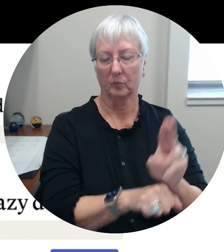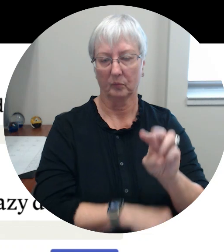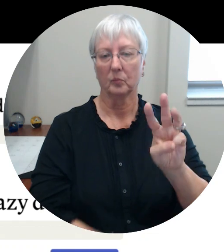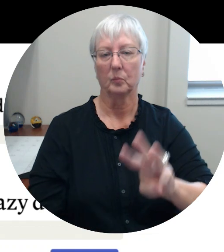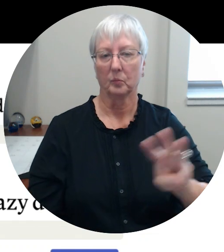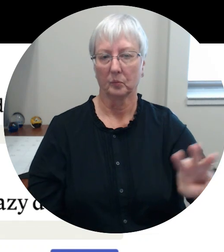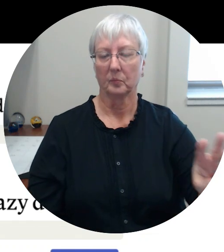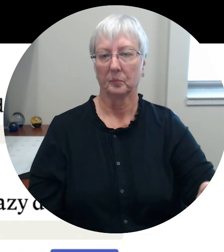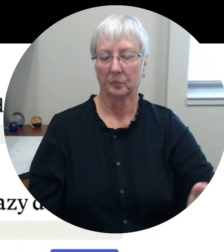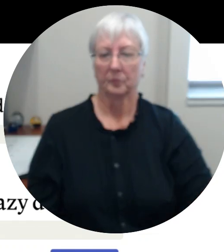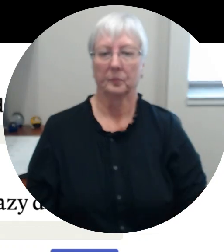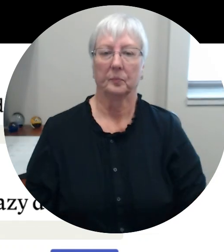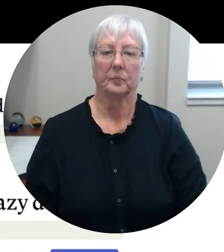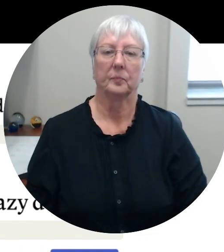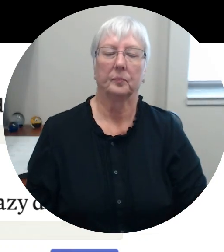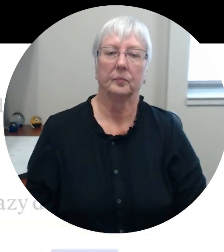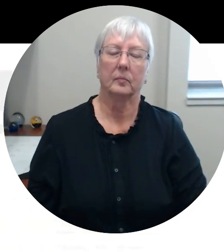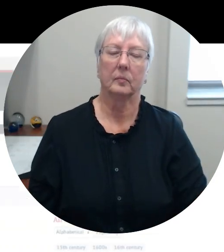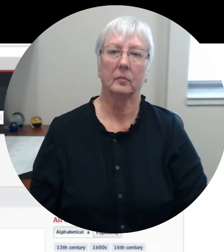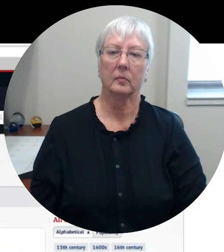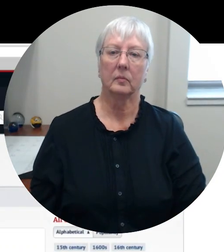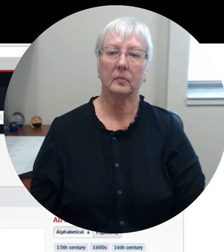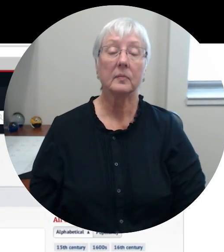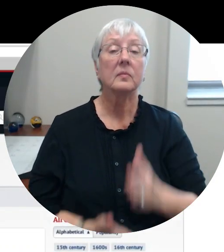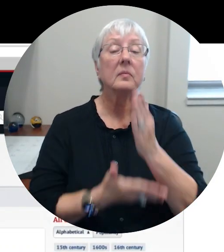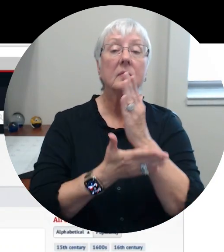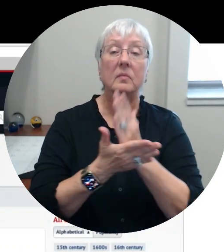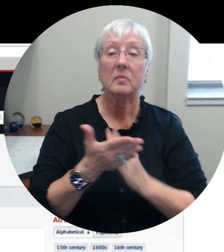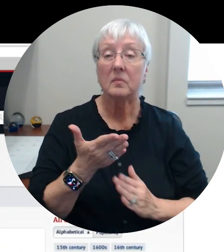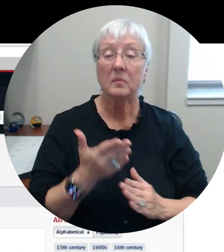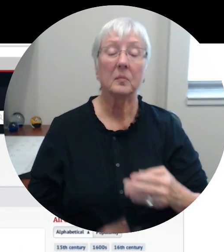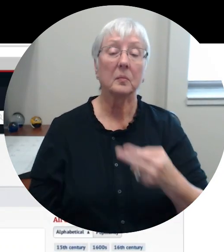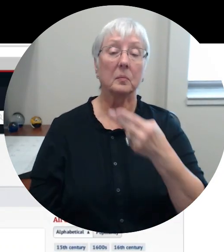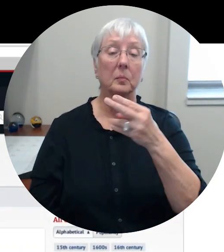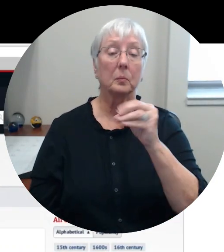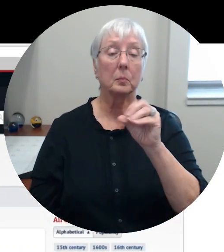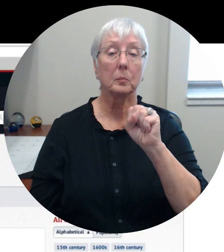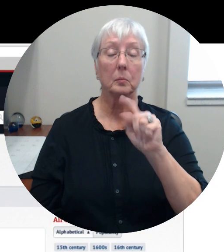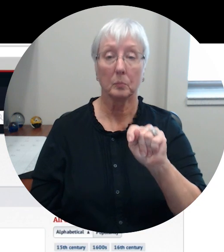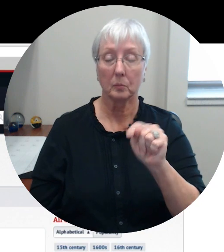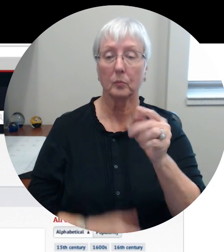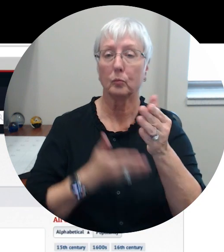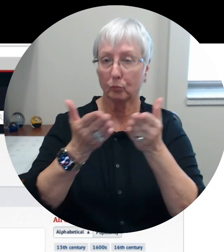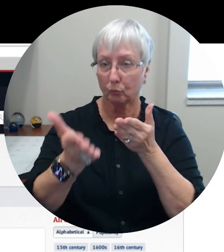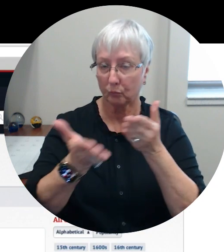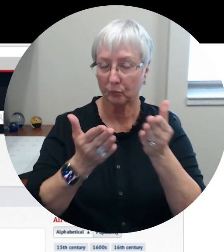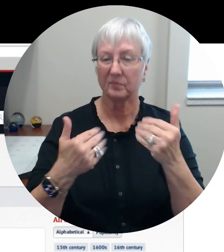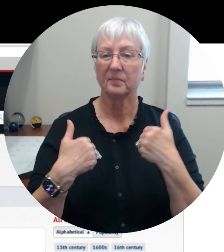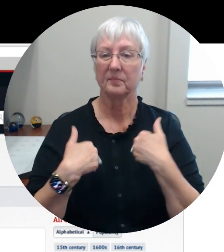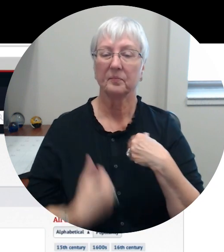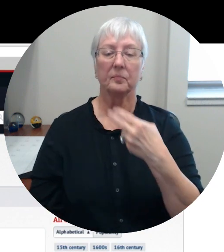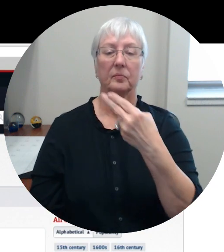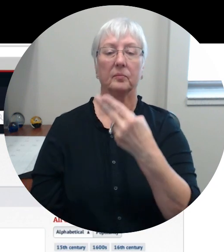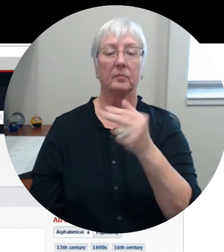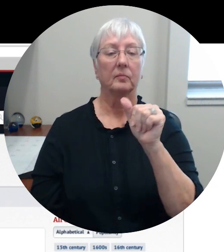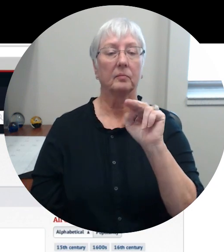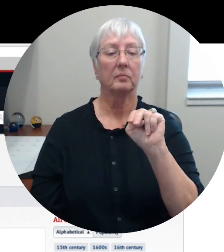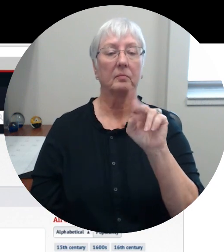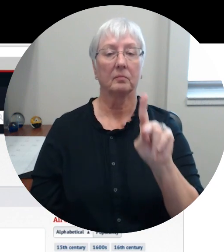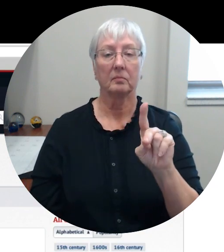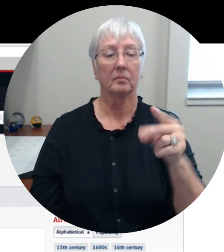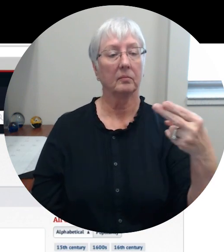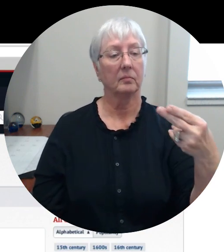readable in all major browsers. Some type hosting services also have hand-hinted fonts as a category when you're browsing their